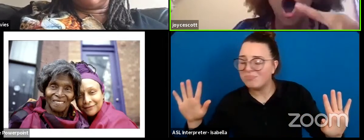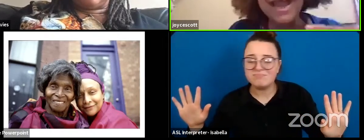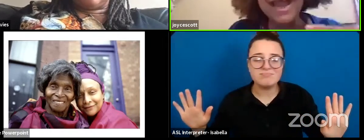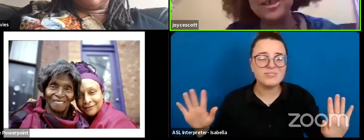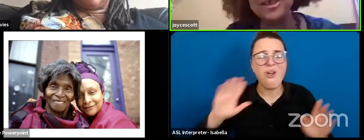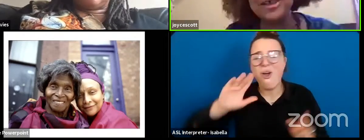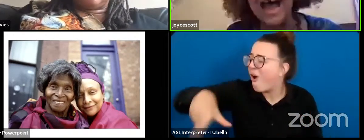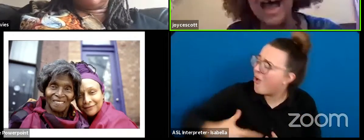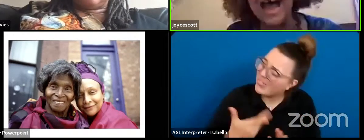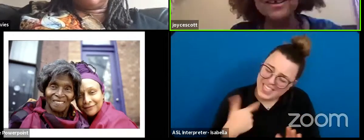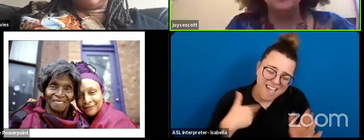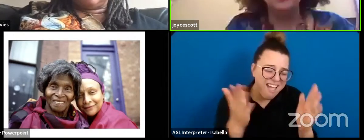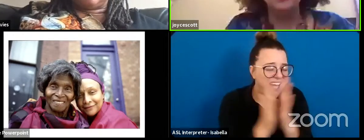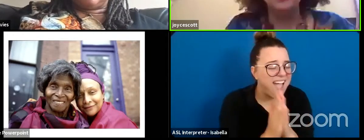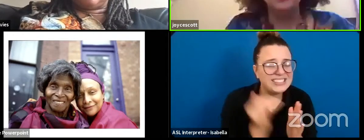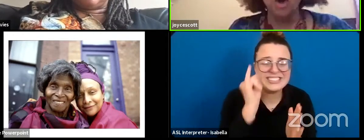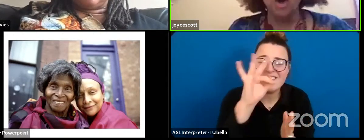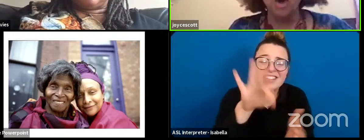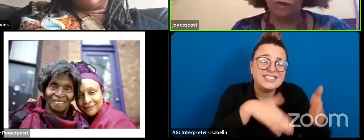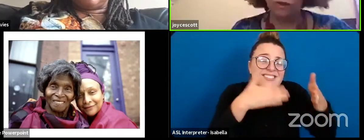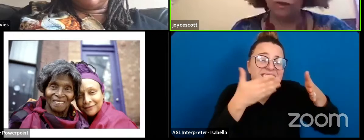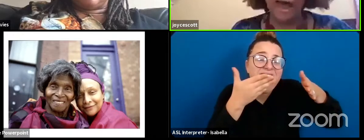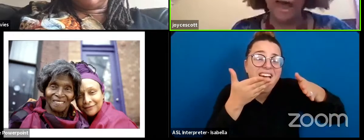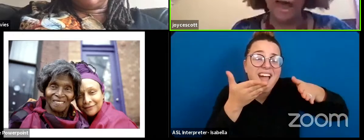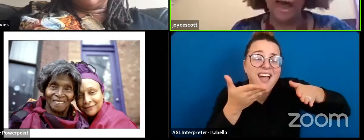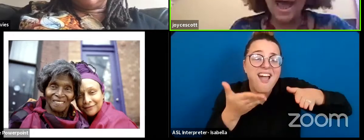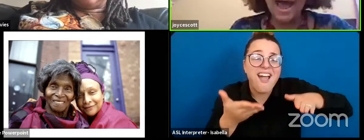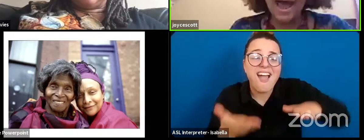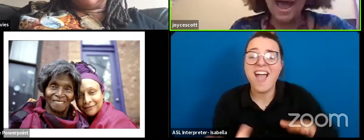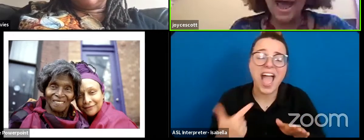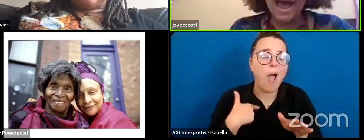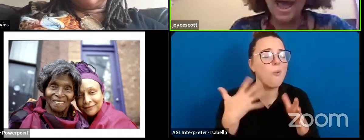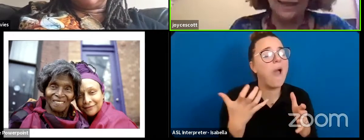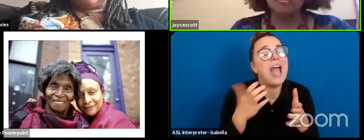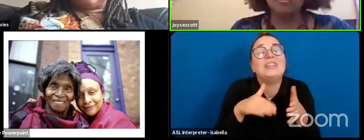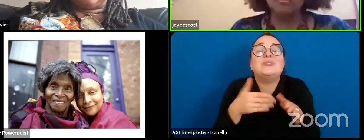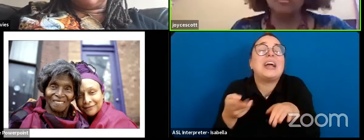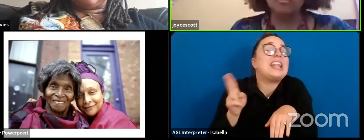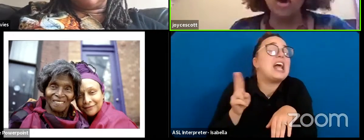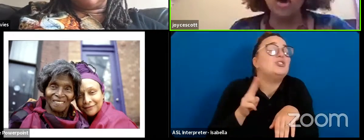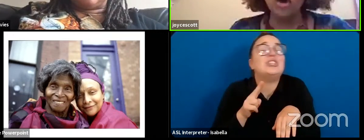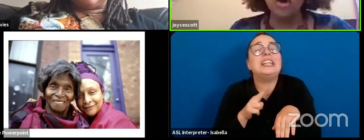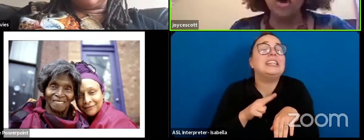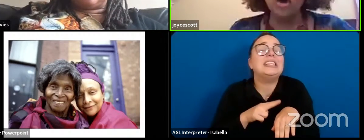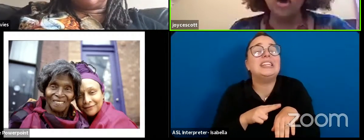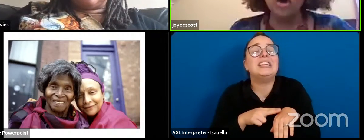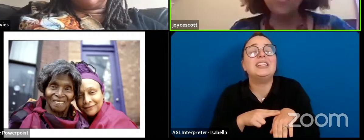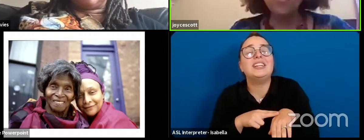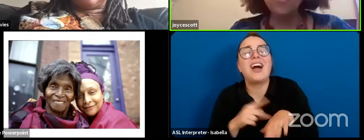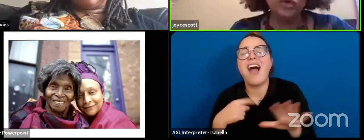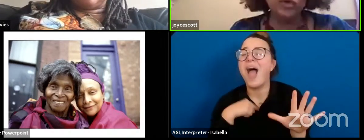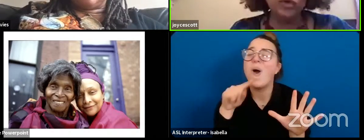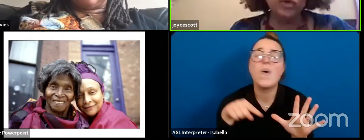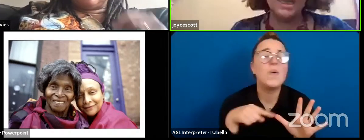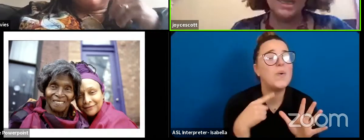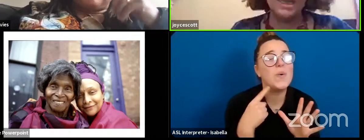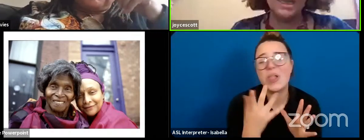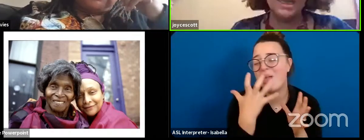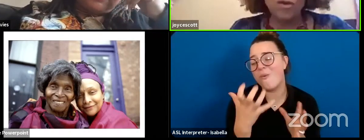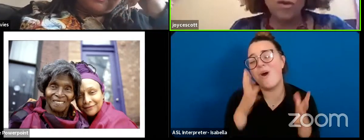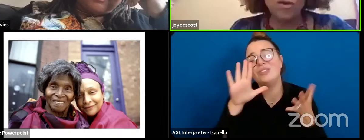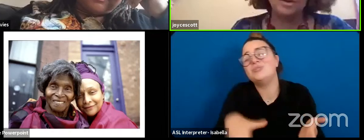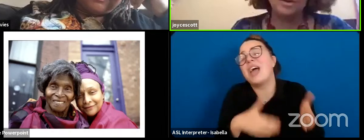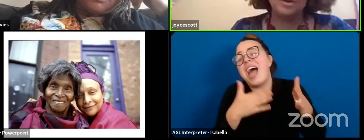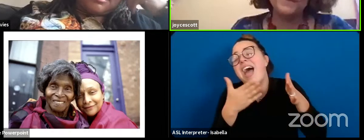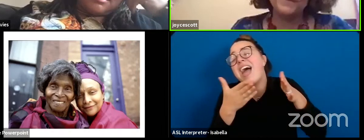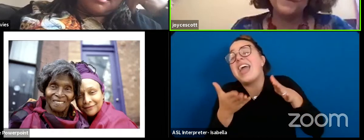all I ask of dying is to go naturally. I only want to go